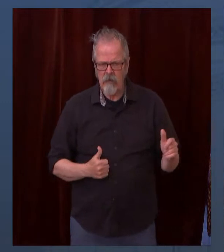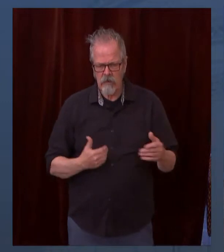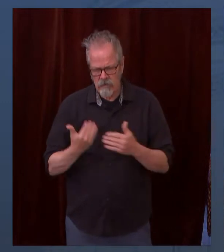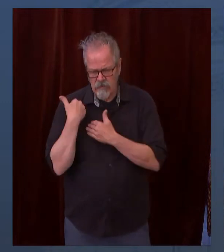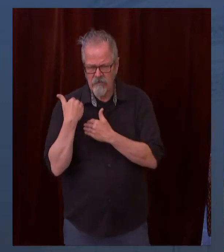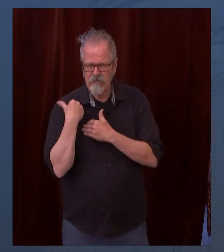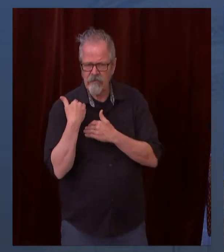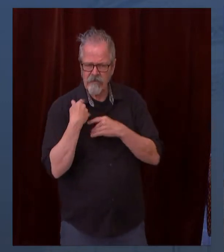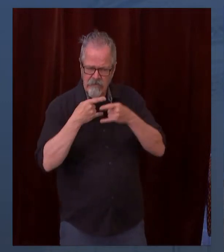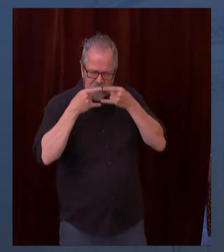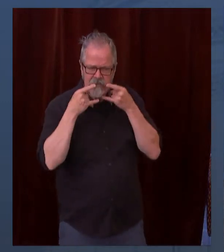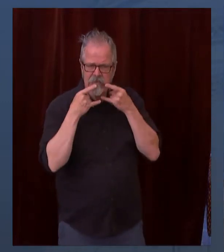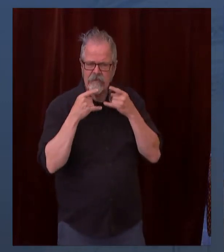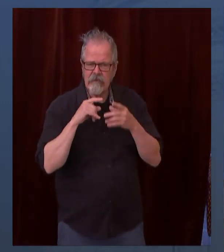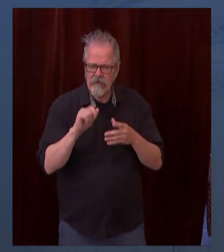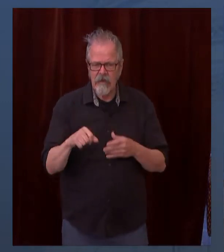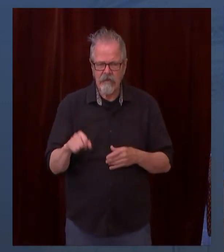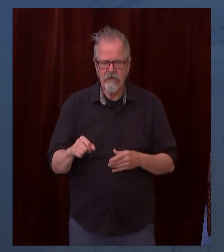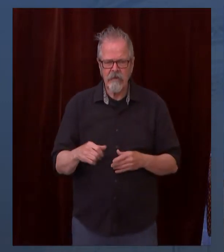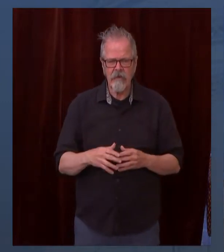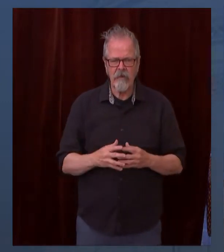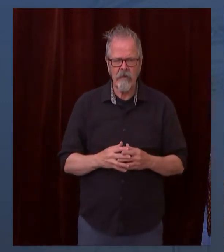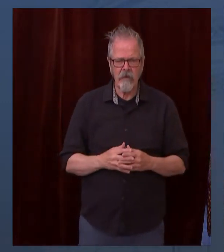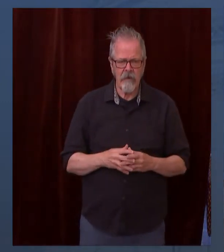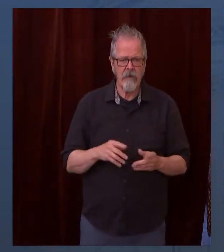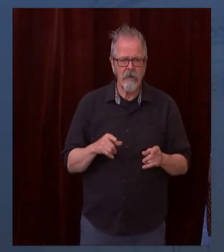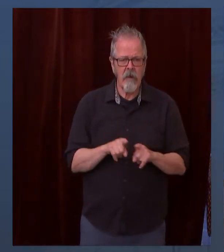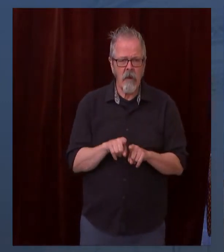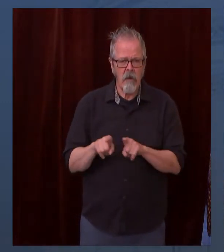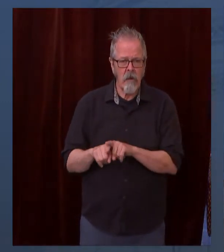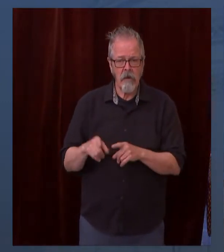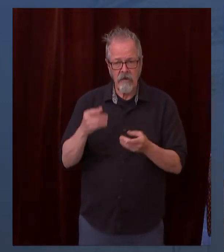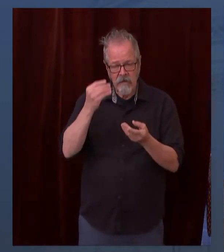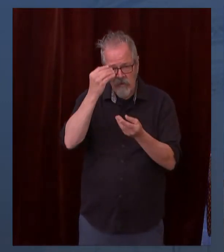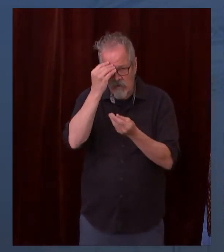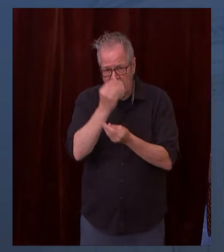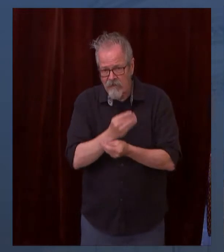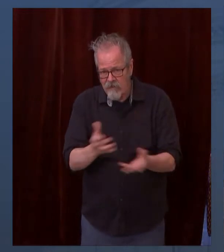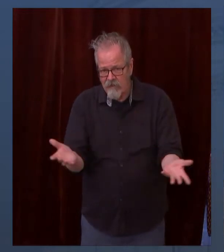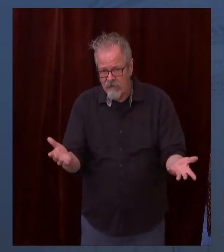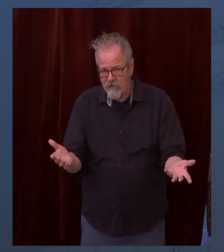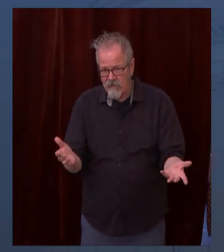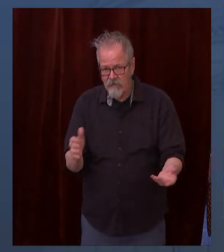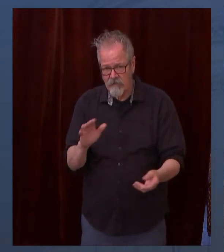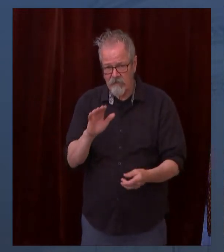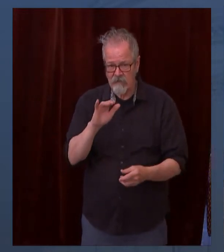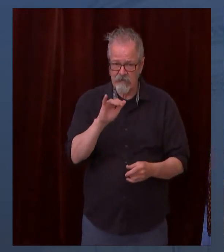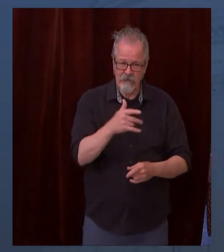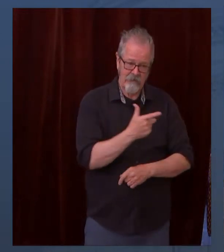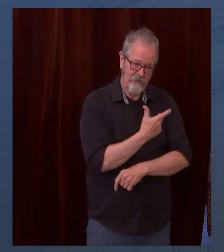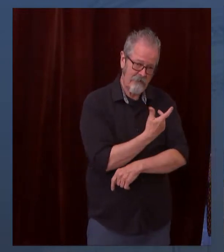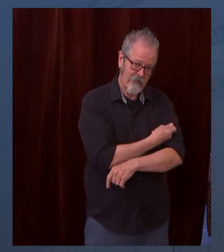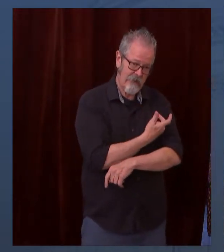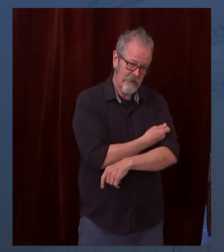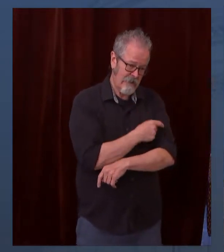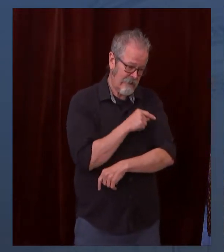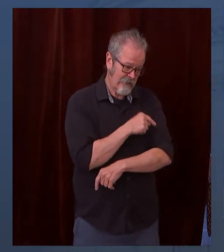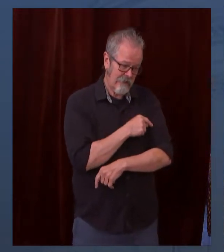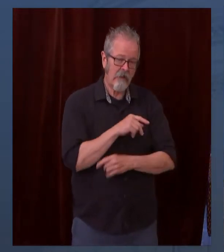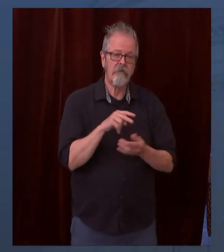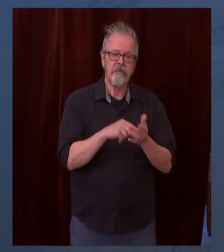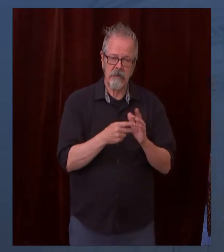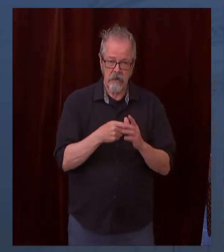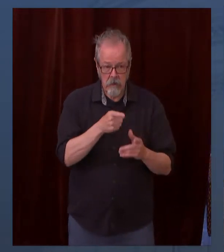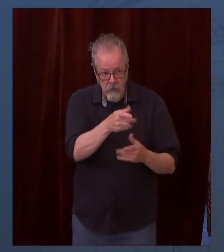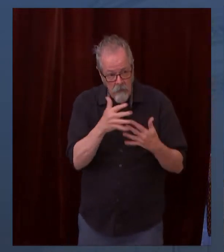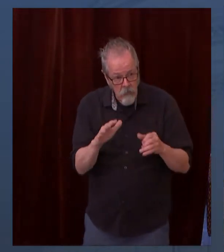be increasing things that vaccine will also give you benefits that you otherwise not be able to enjoy. For instance, we are